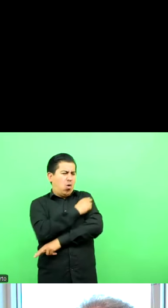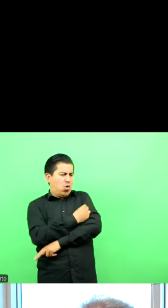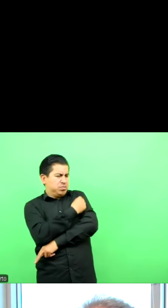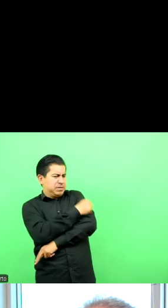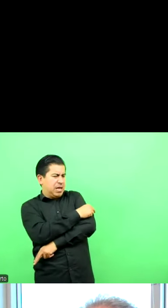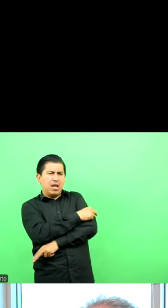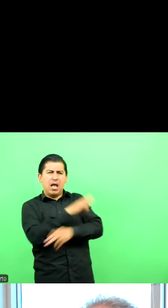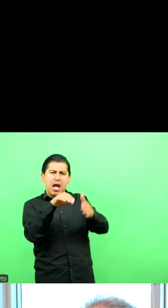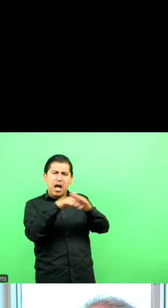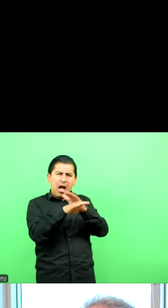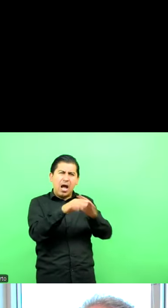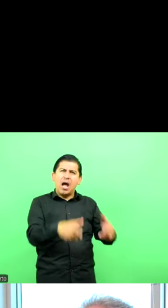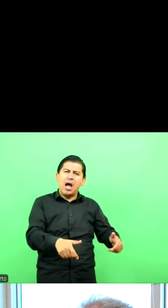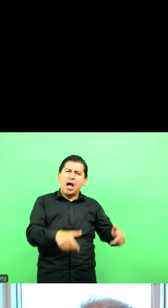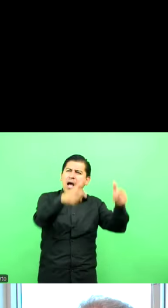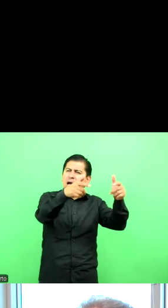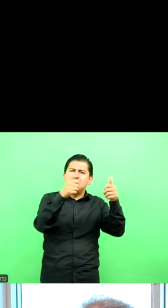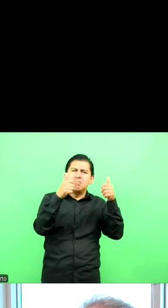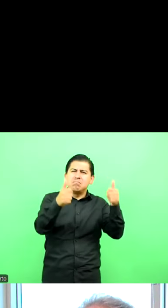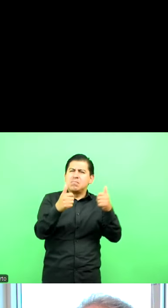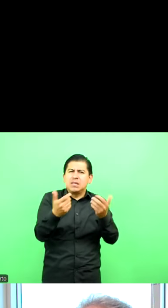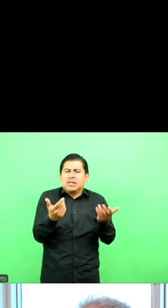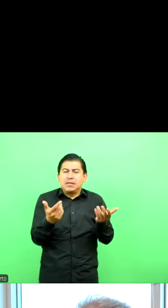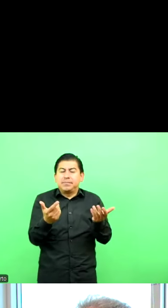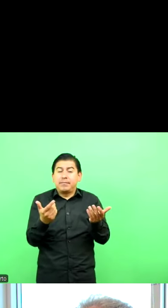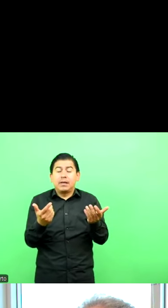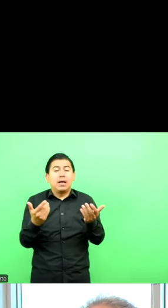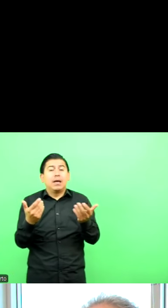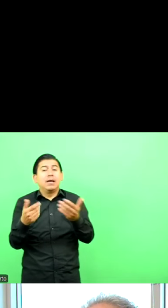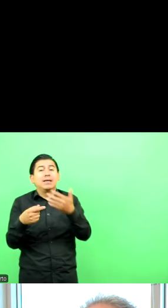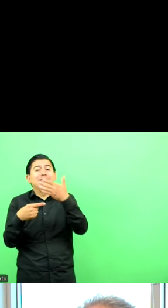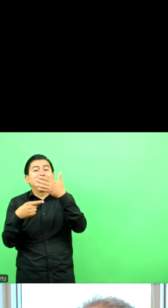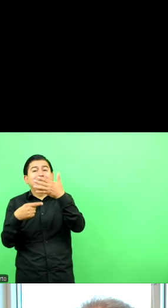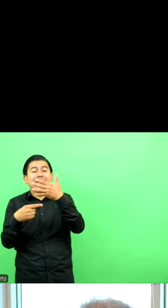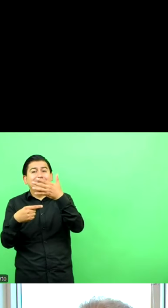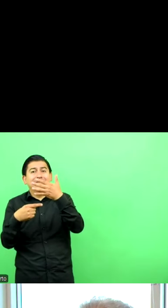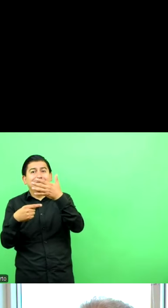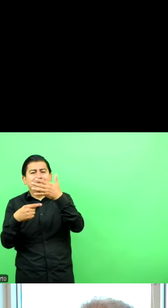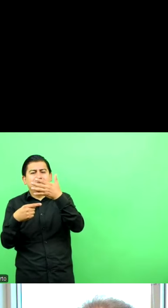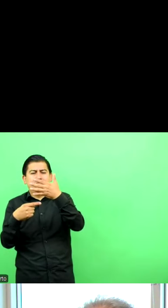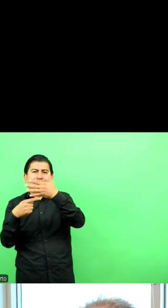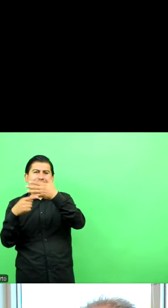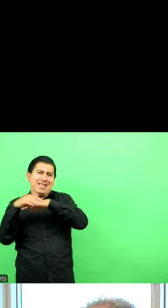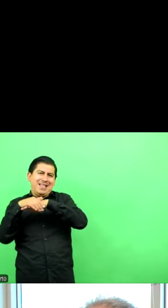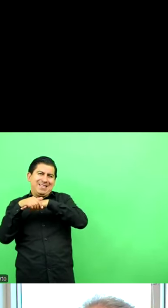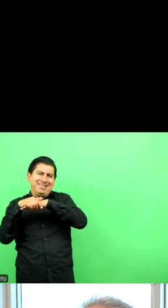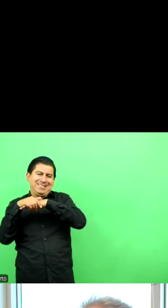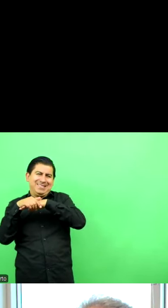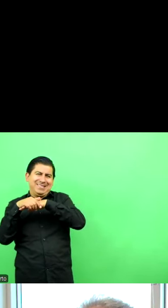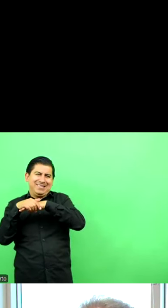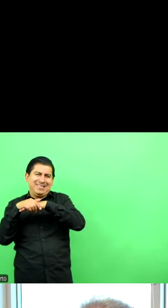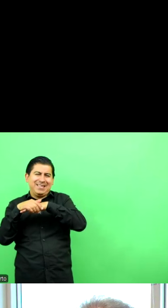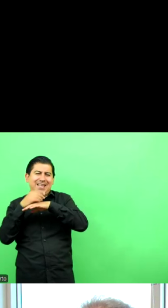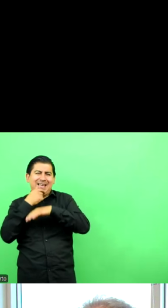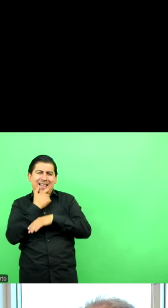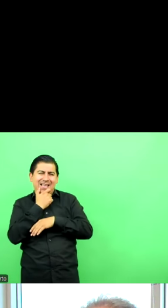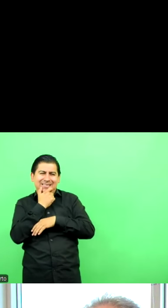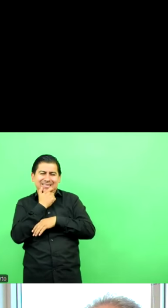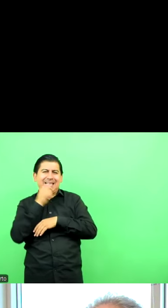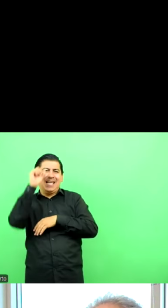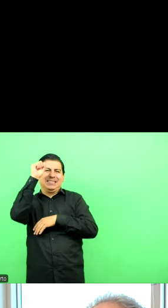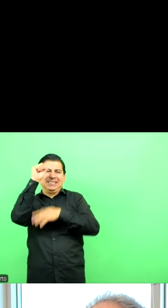6S. We need to have a better infrastructure, agile infrastructure, adaptable infrastructure. We package under a space.